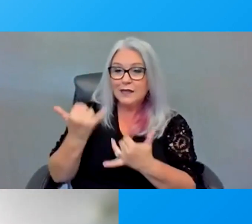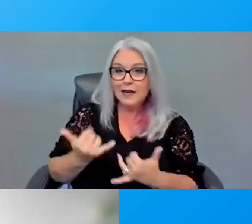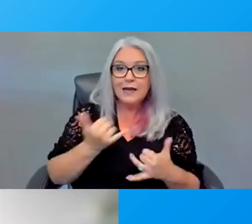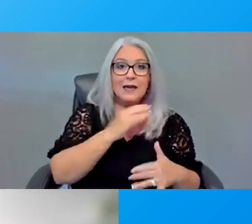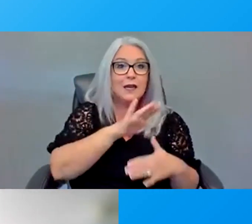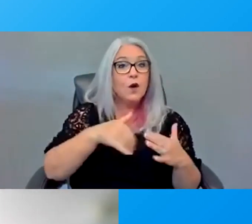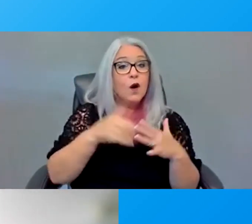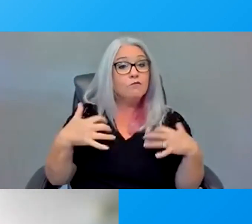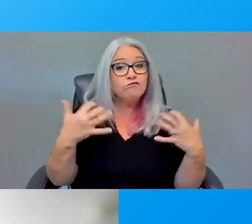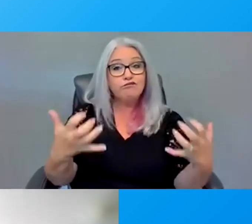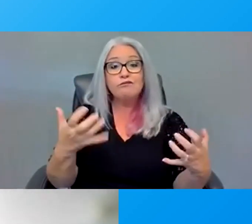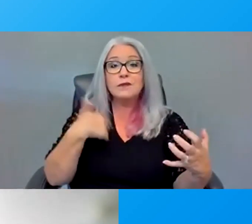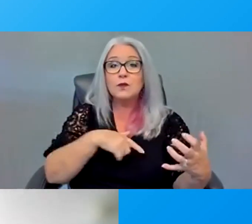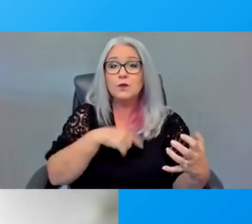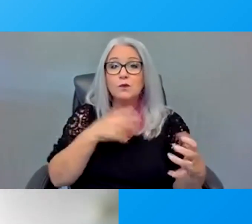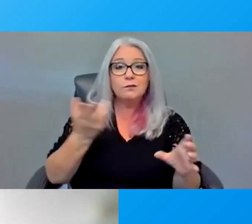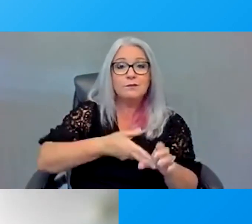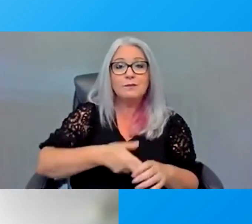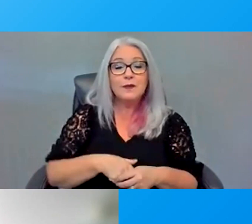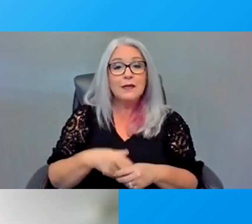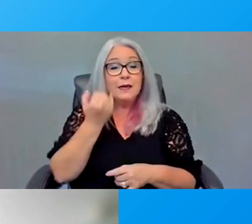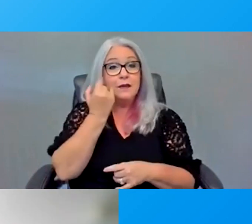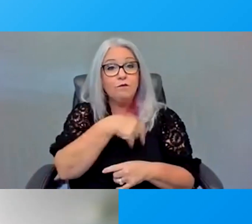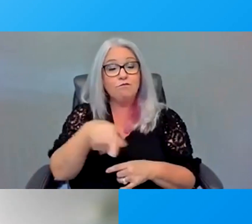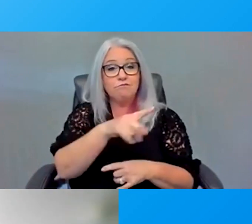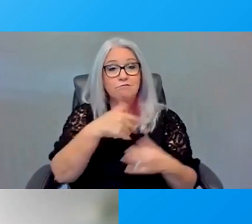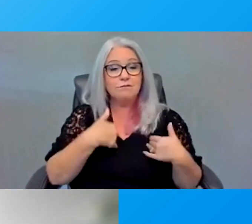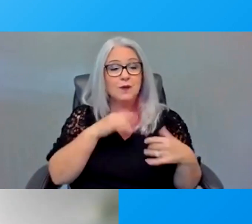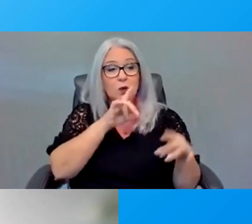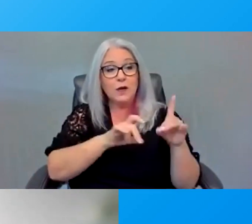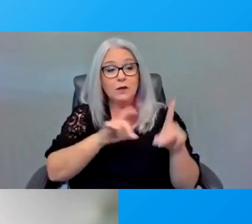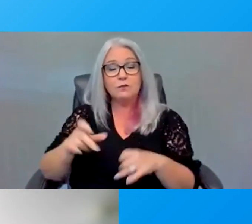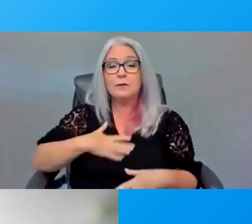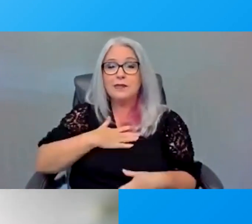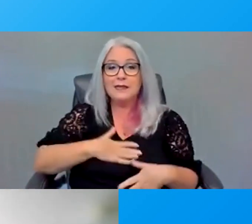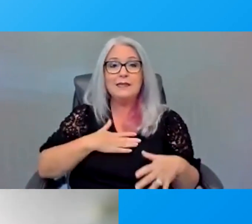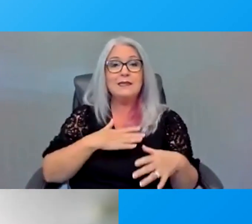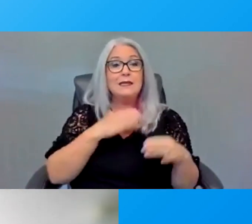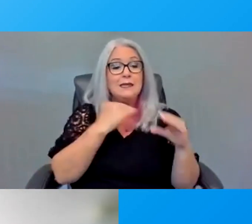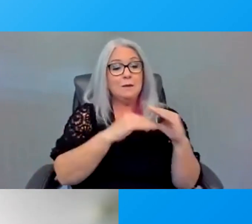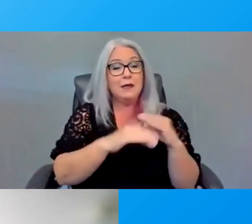you who have attended. If you have any questions, please email